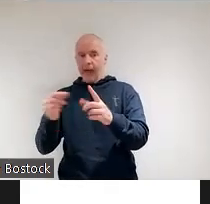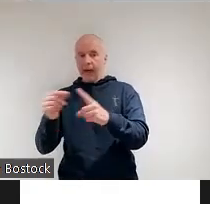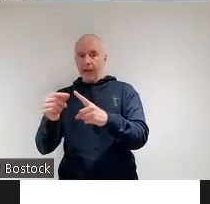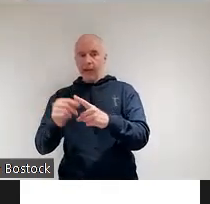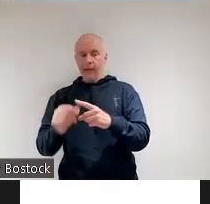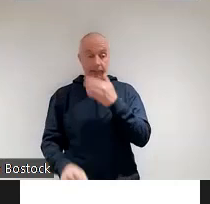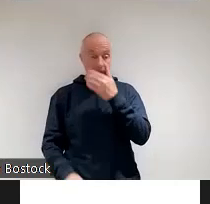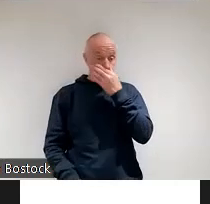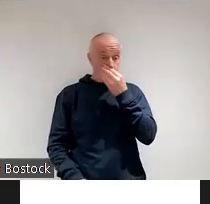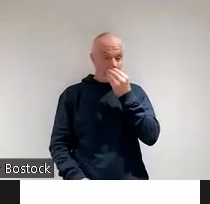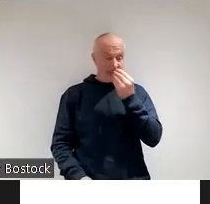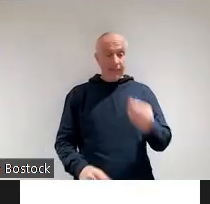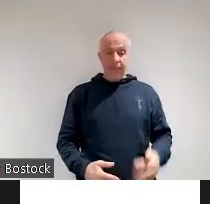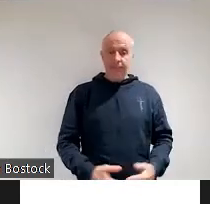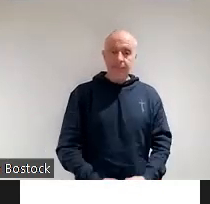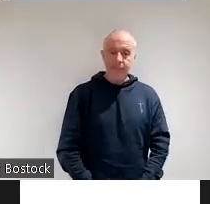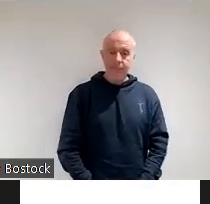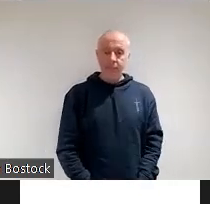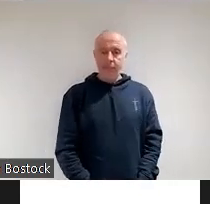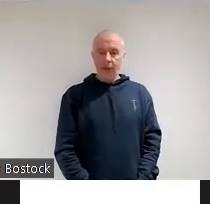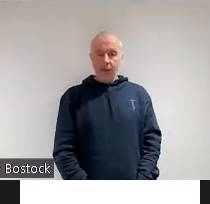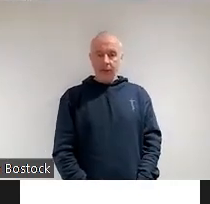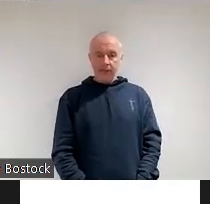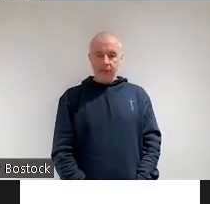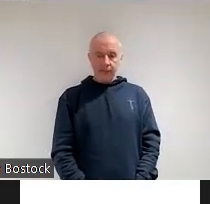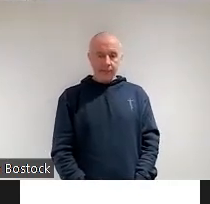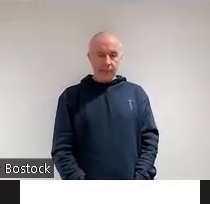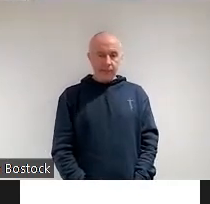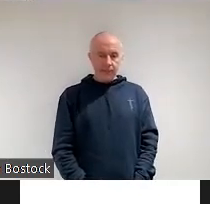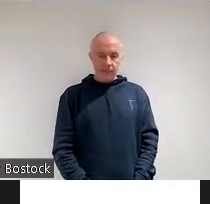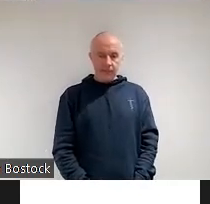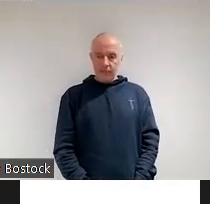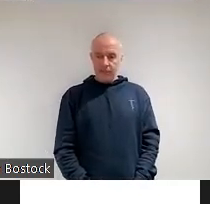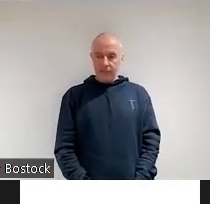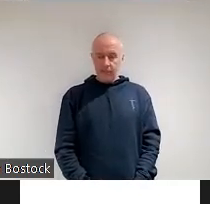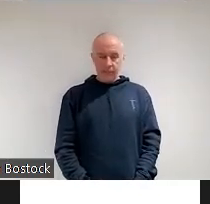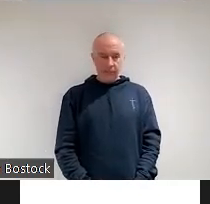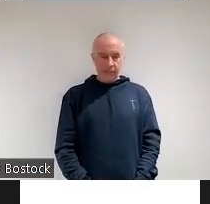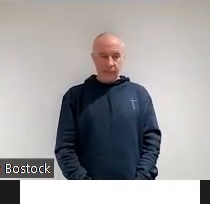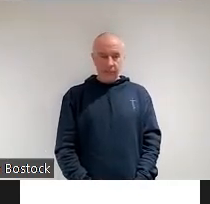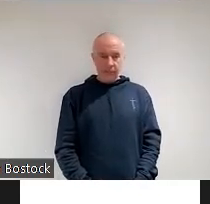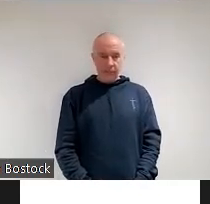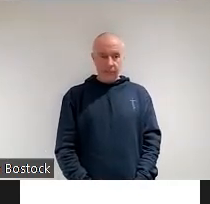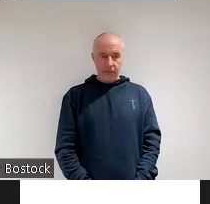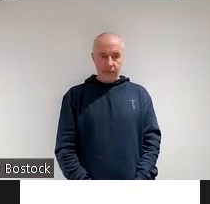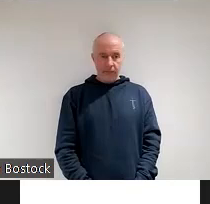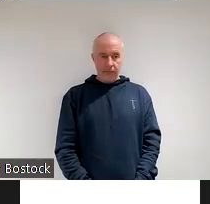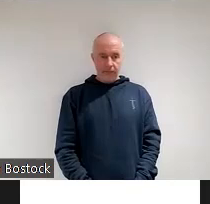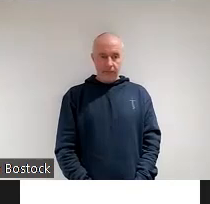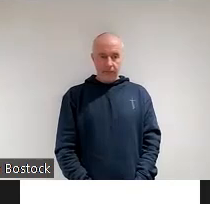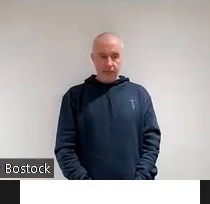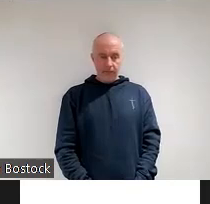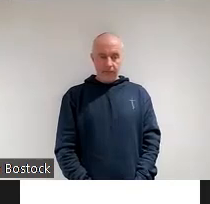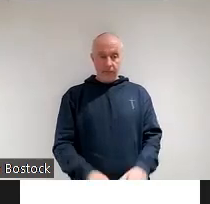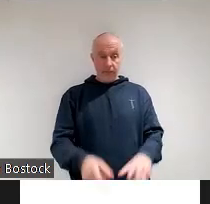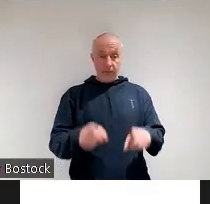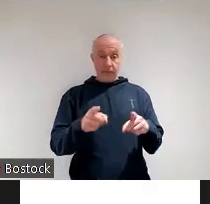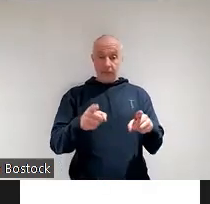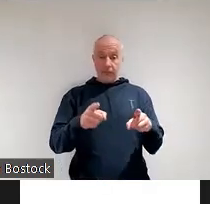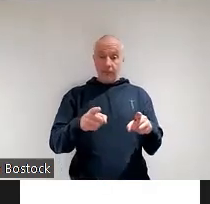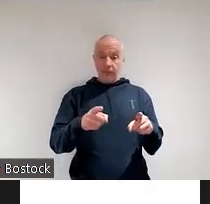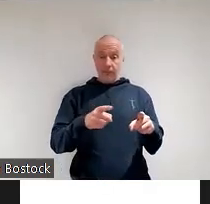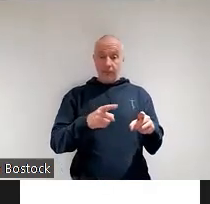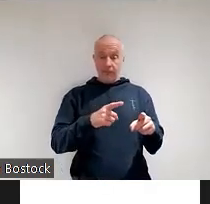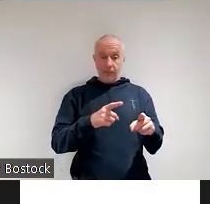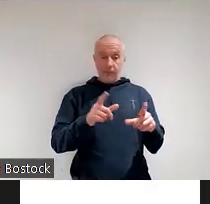This will be my last slide, and if I have some spare time, I will go back to the web page I've just quoted